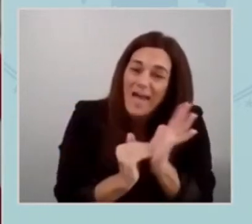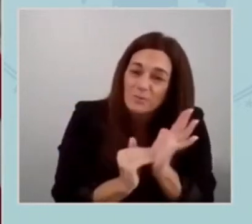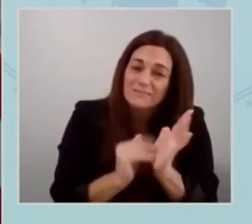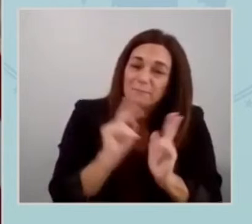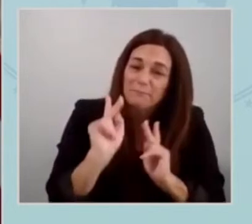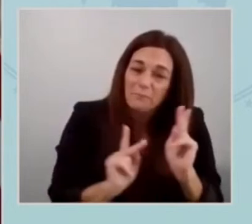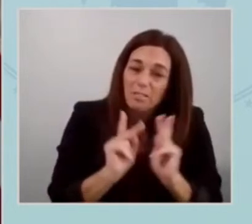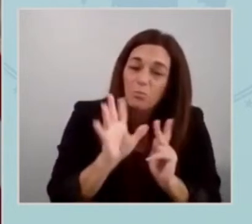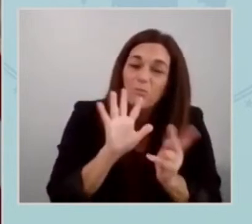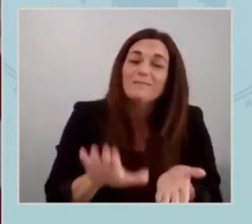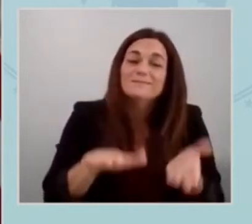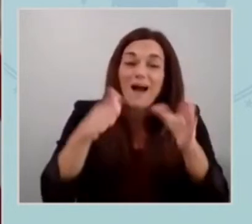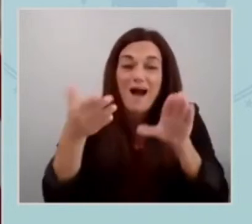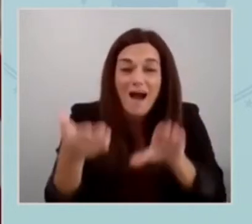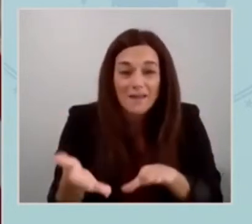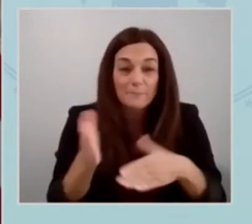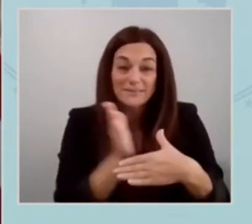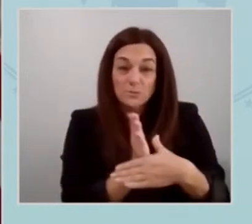another